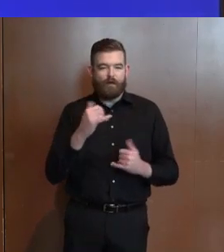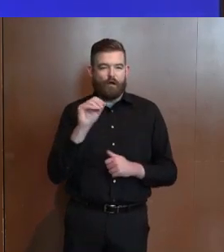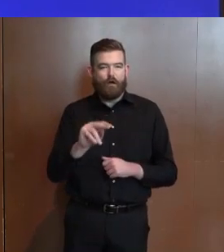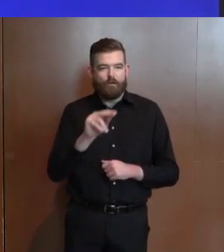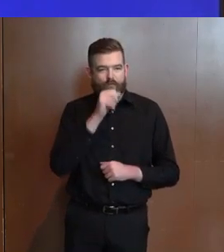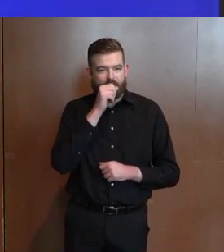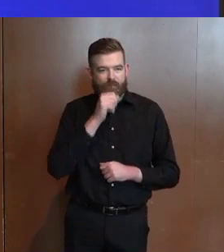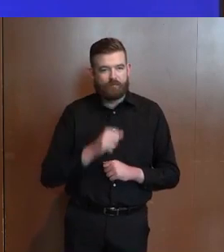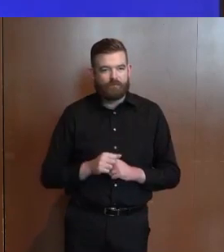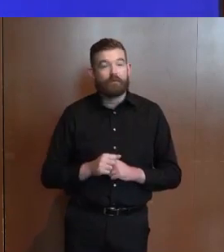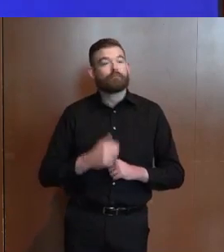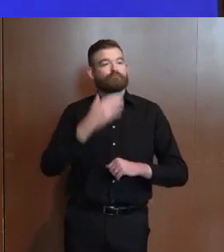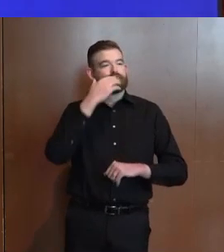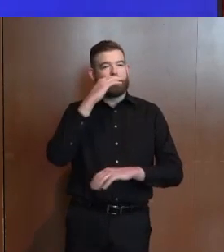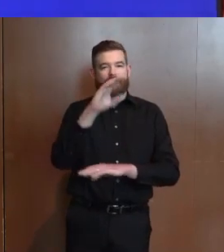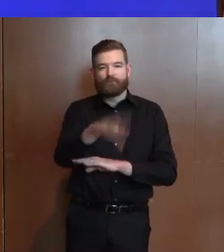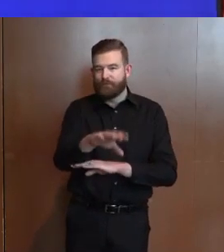Good afternoon.